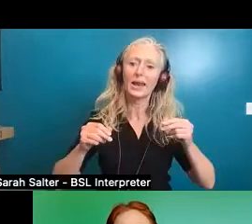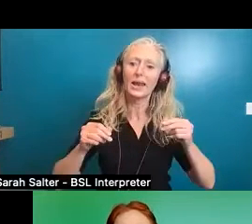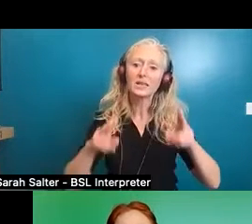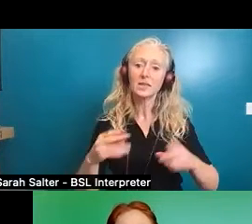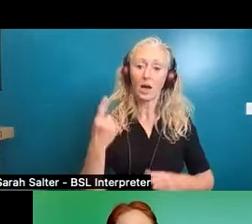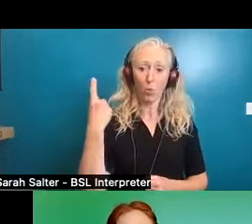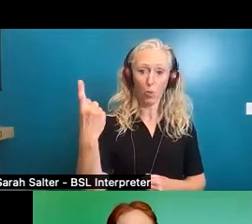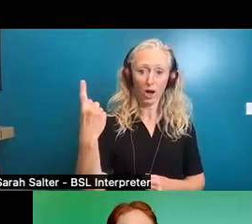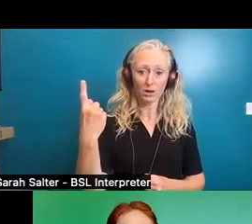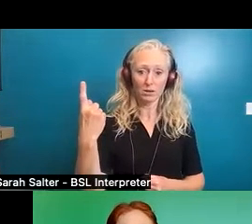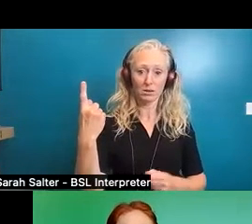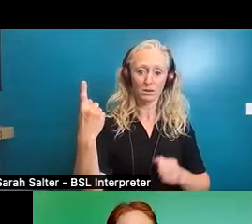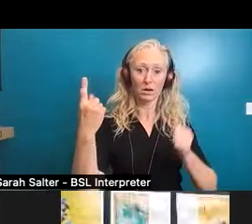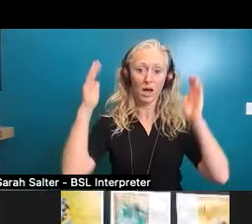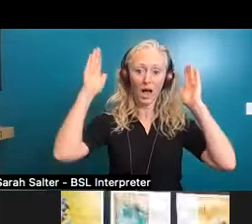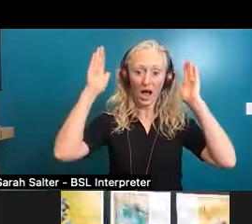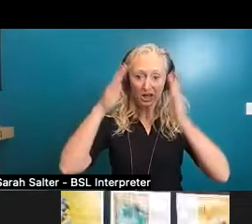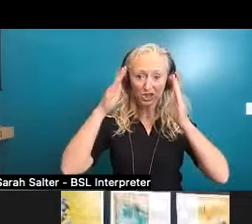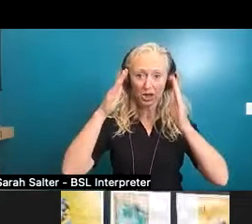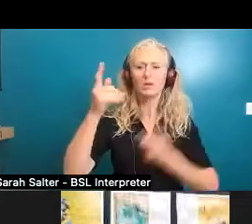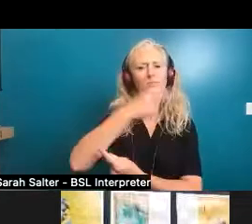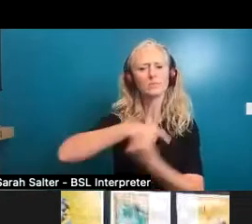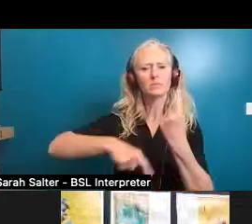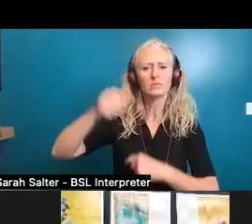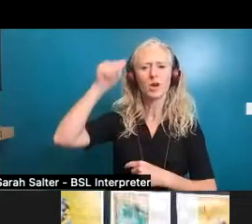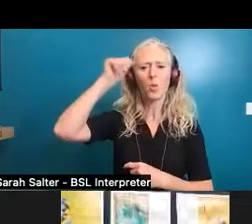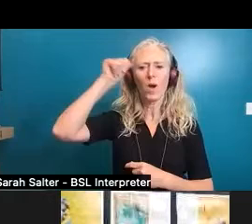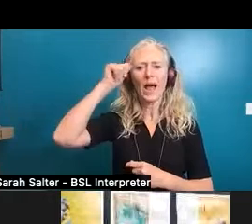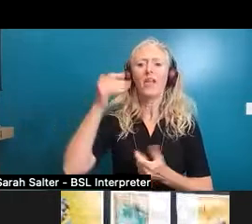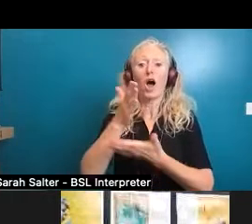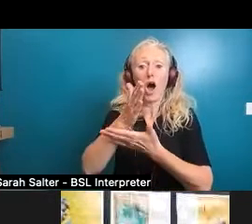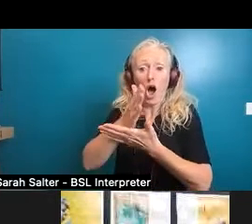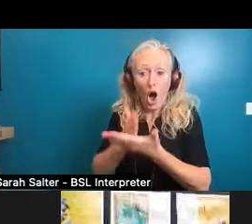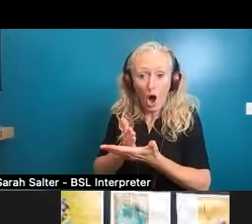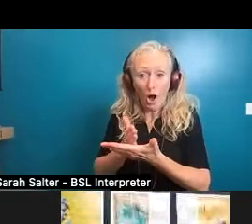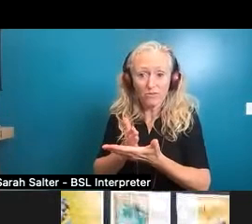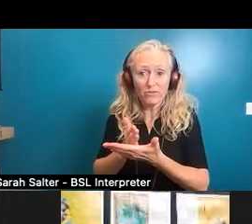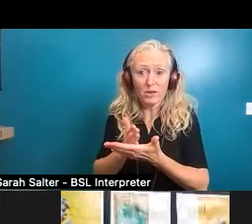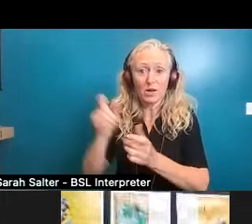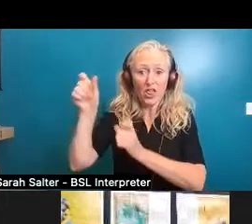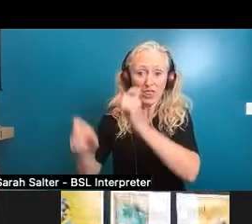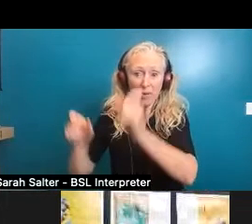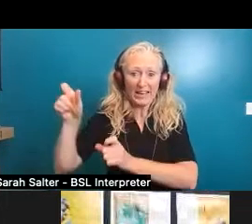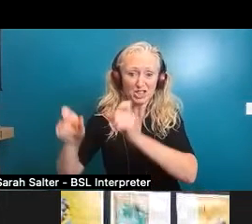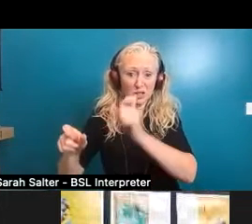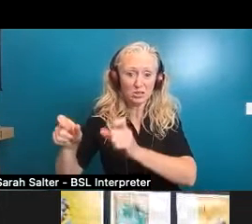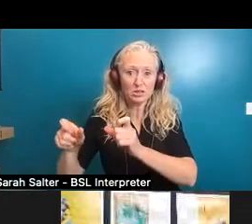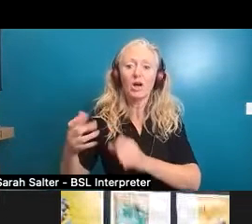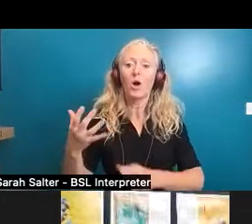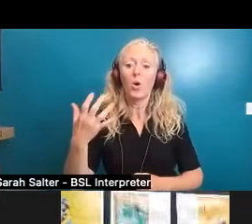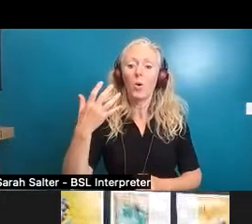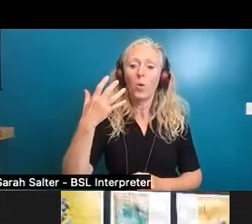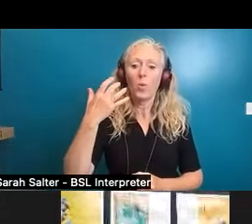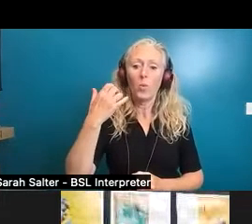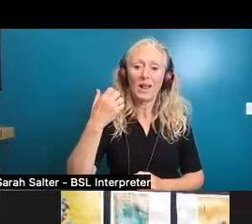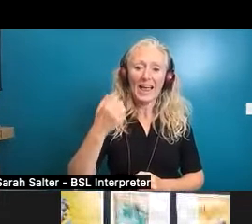know that 50% of patients will retain 612. So that means that the